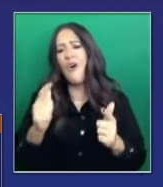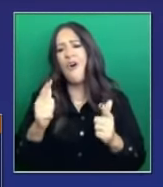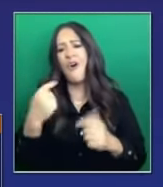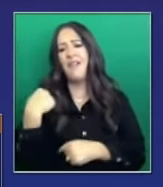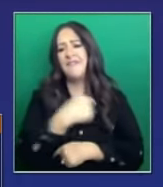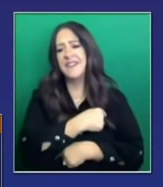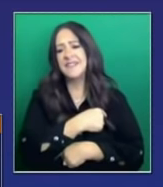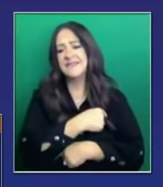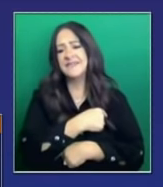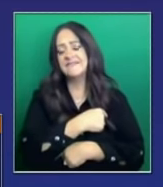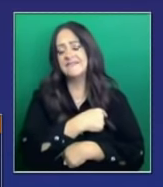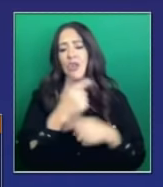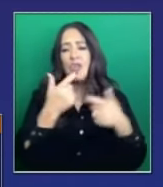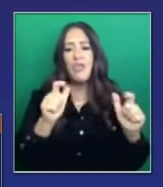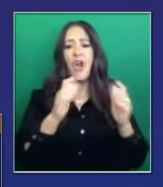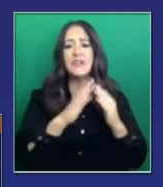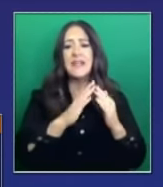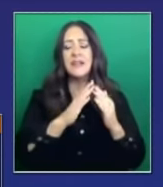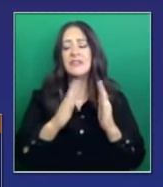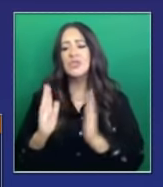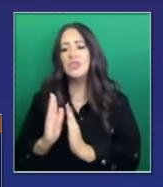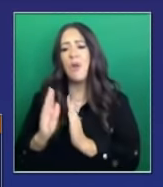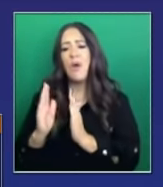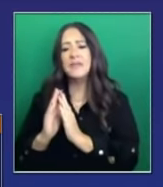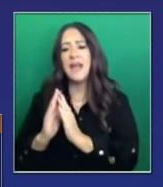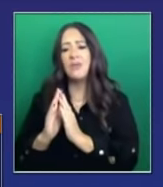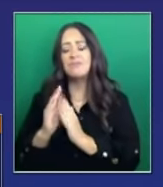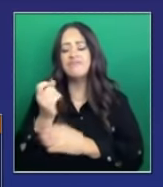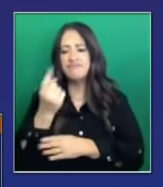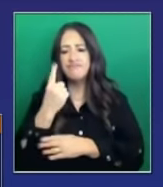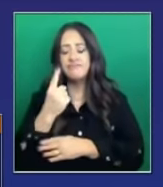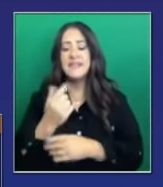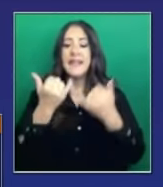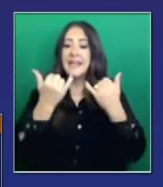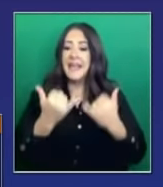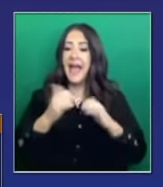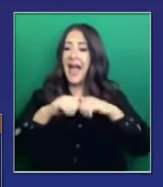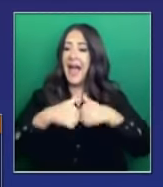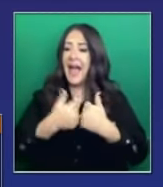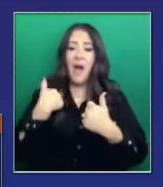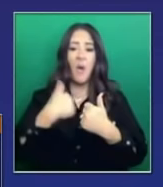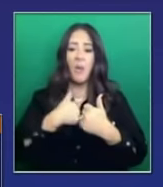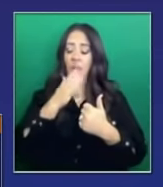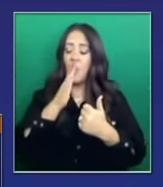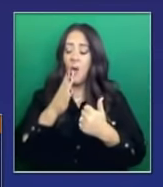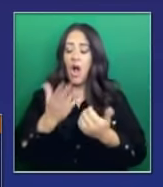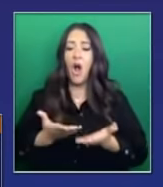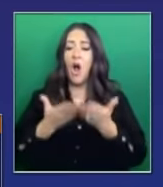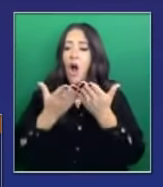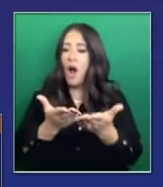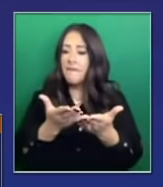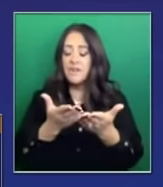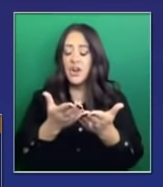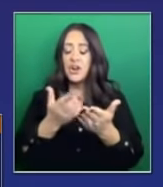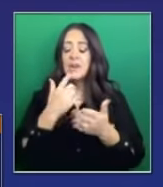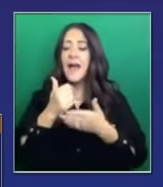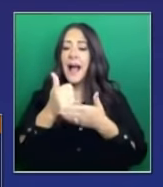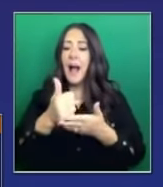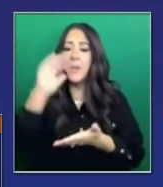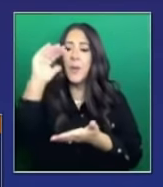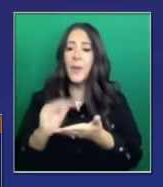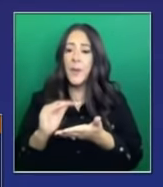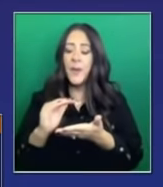So here's what we're proposing to address some of those anxieties, provide more clarification, and really try to lean in